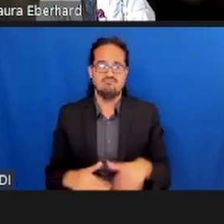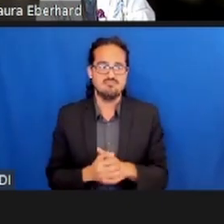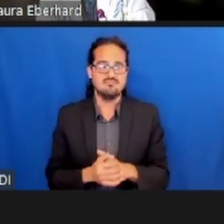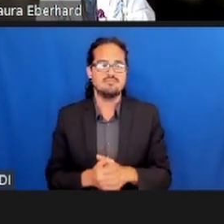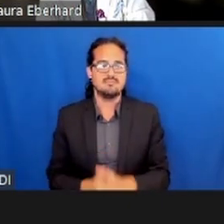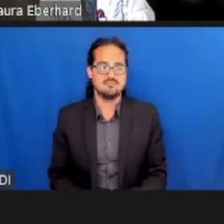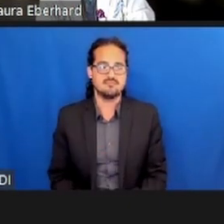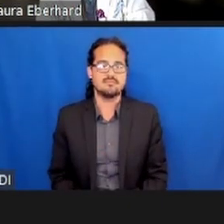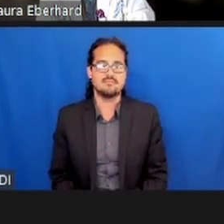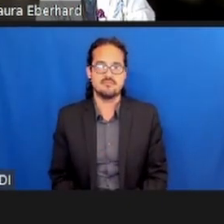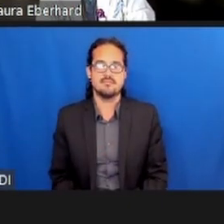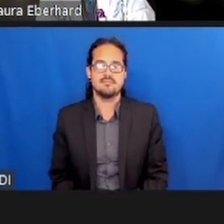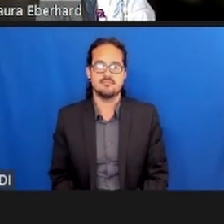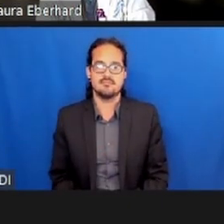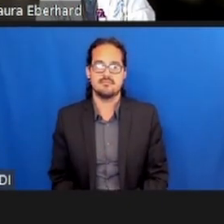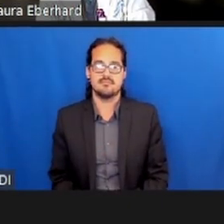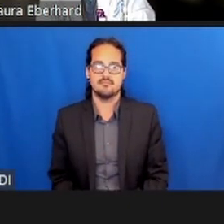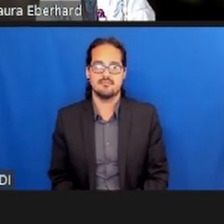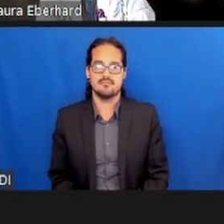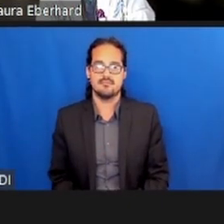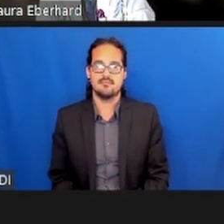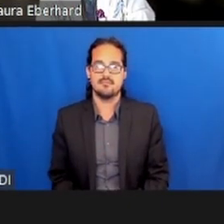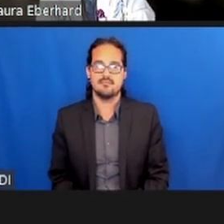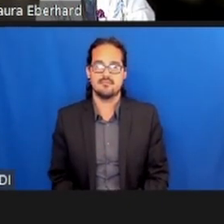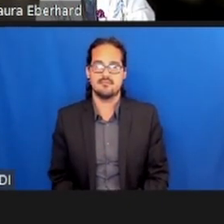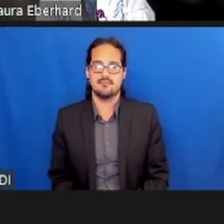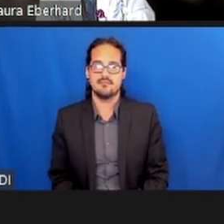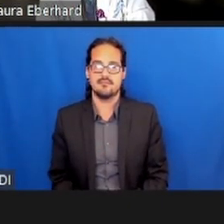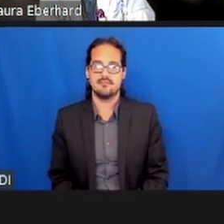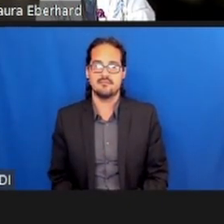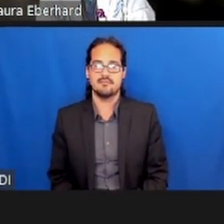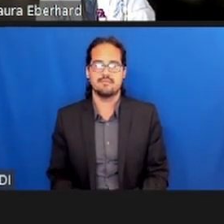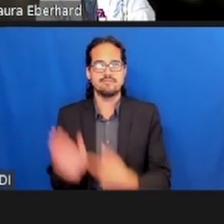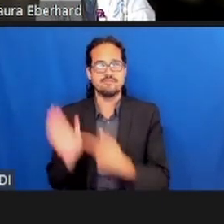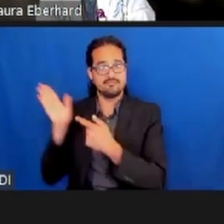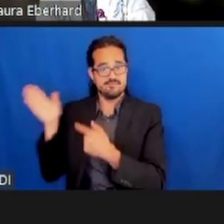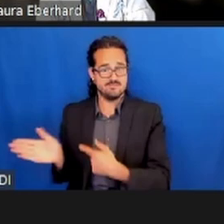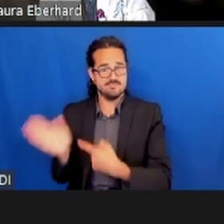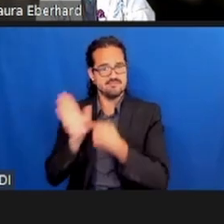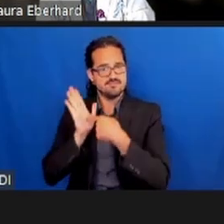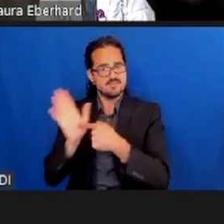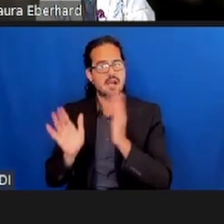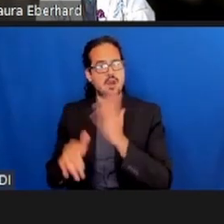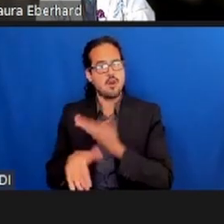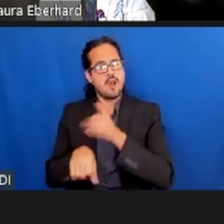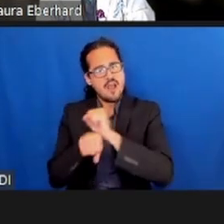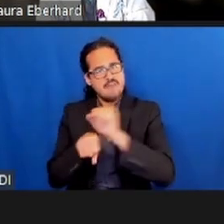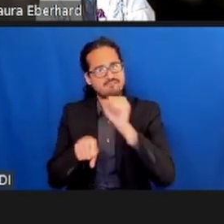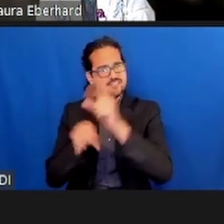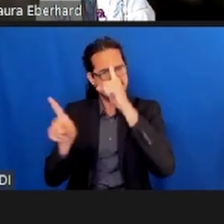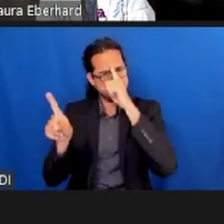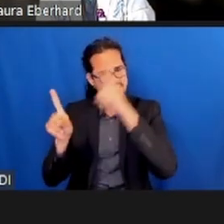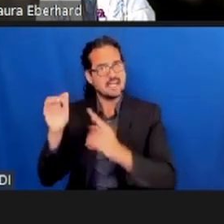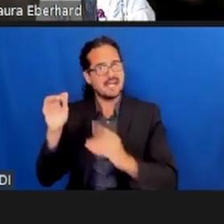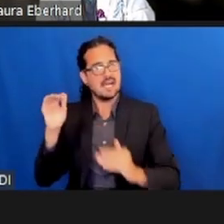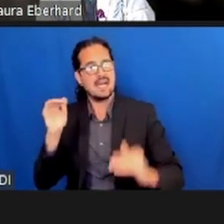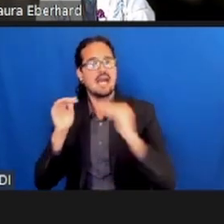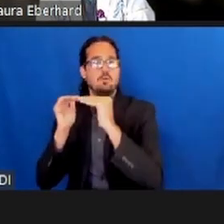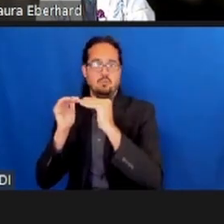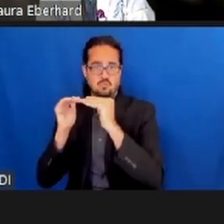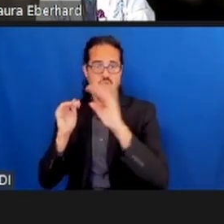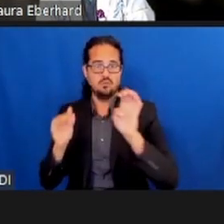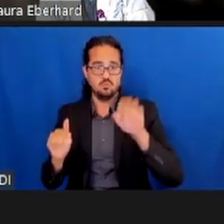This reflects our effort to have equity as core to our vaccine distribution plan,